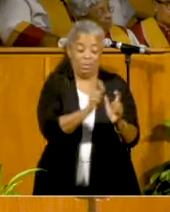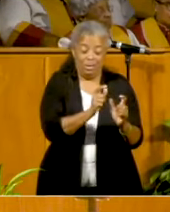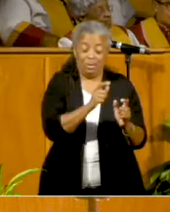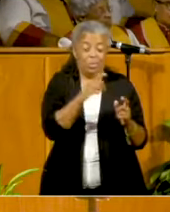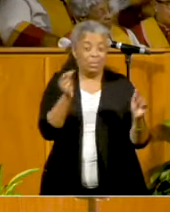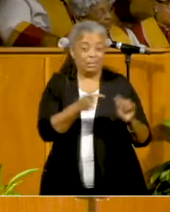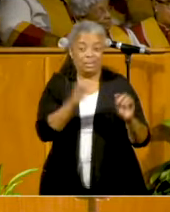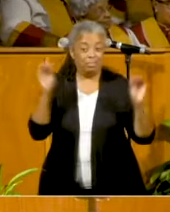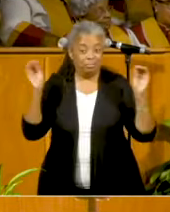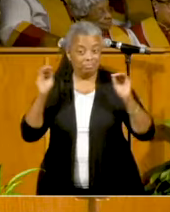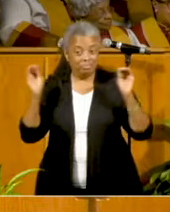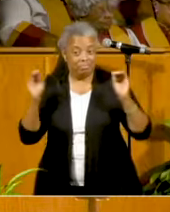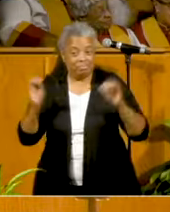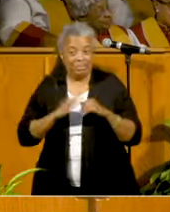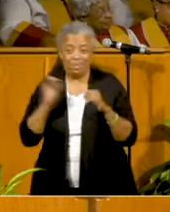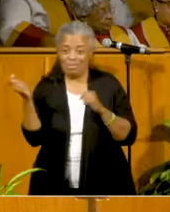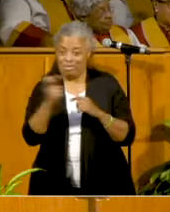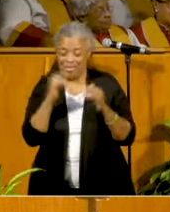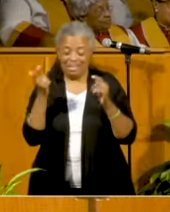sin.